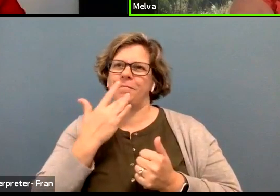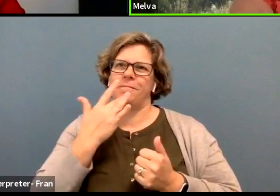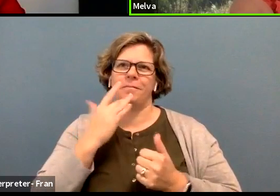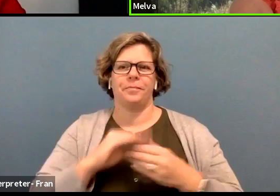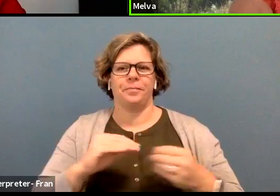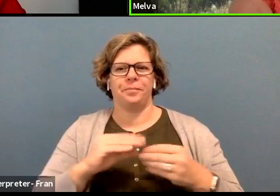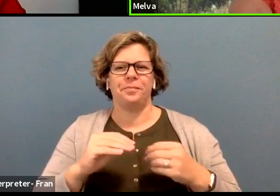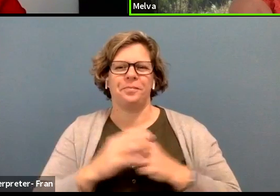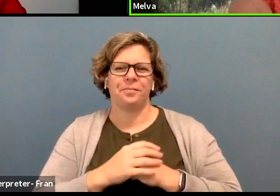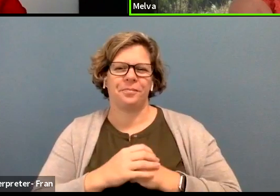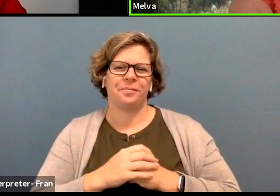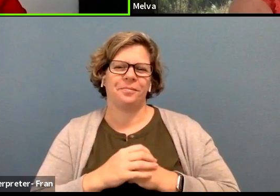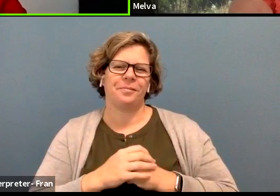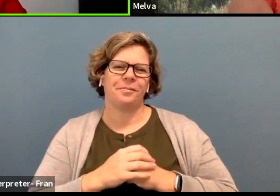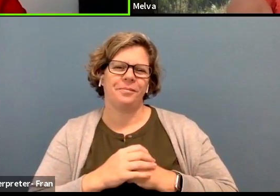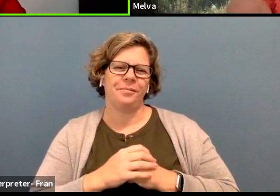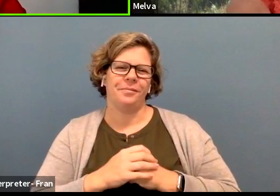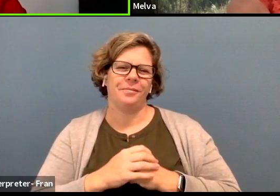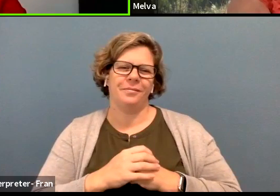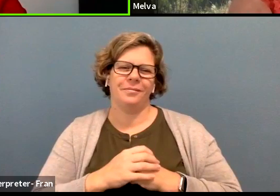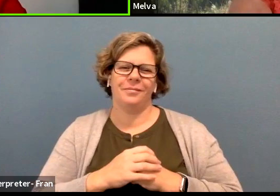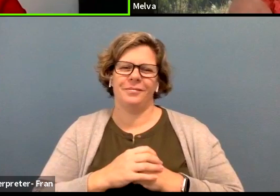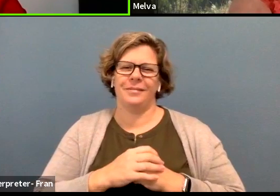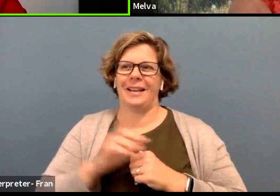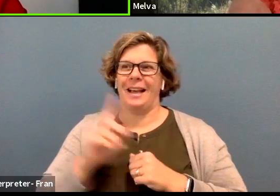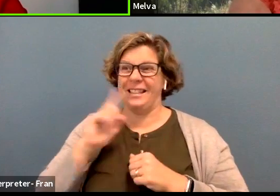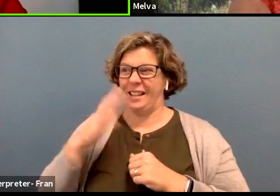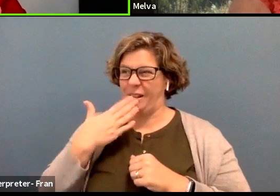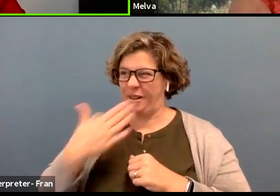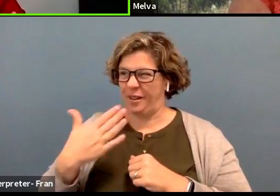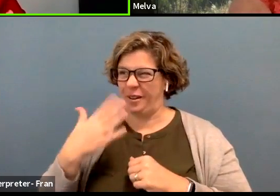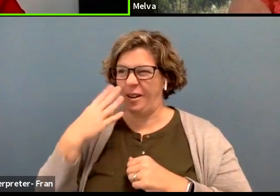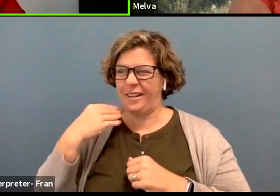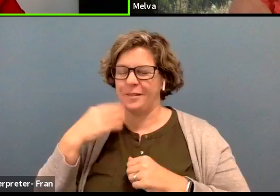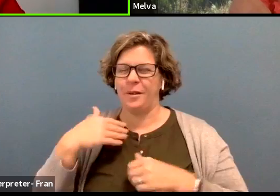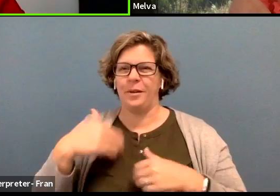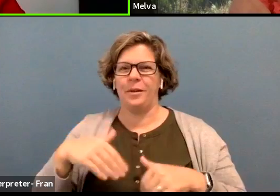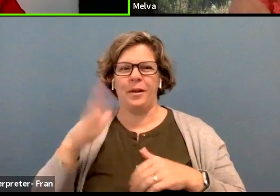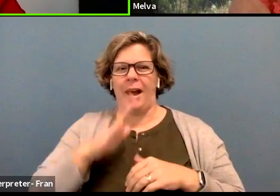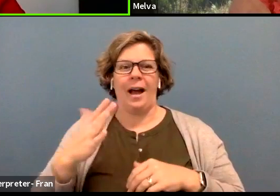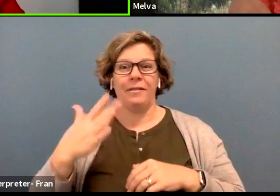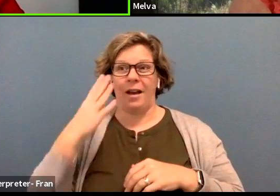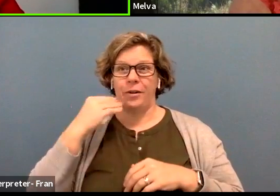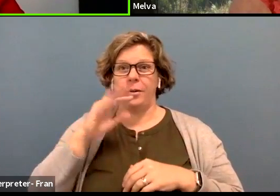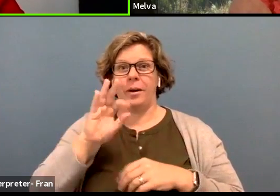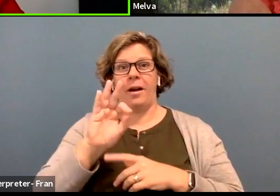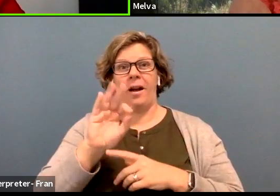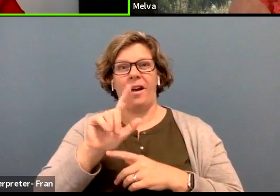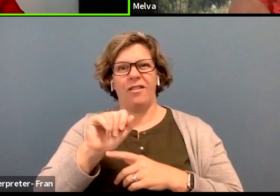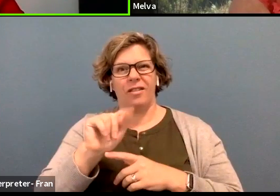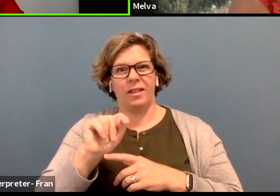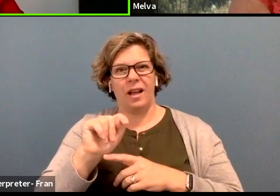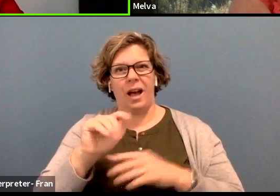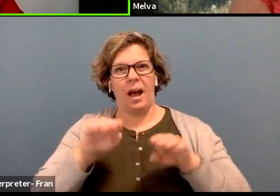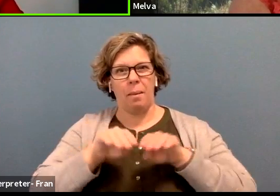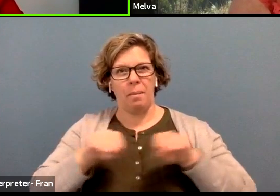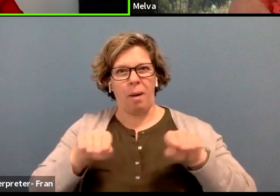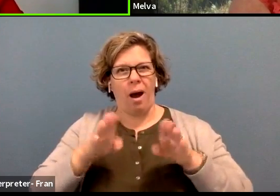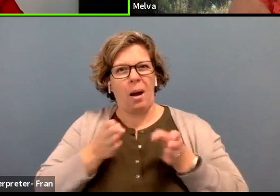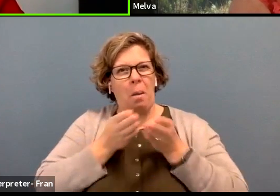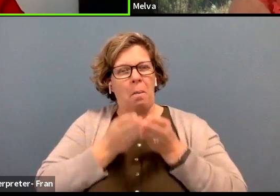stories. Yeah, that sounds like a good time. I've never been on a flat bottom boat in there. It sounds